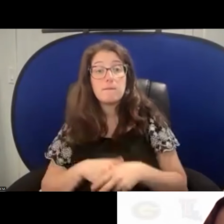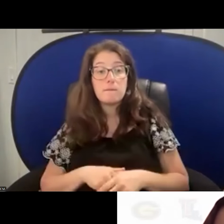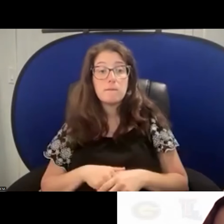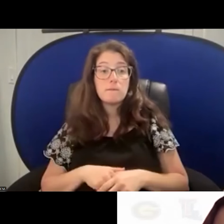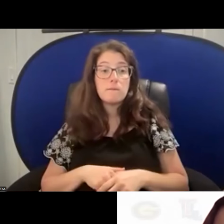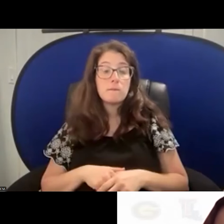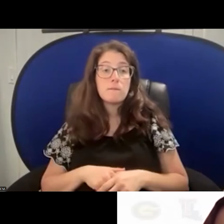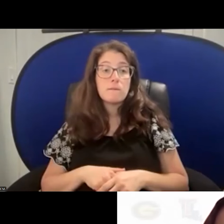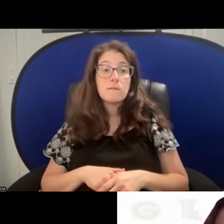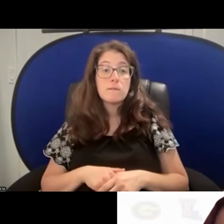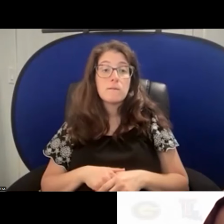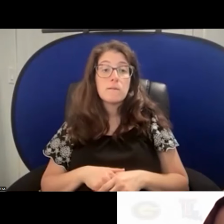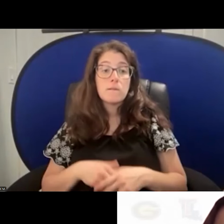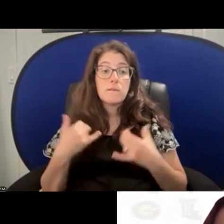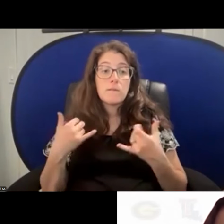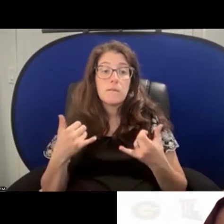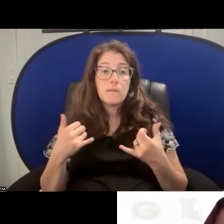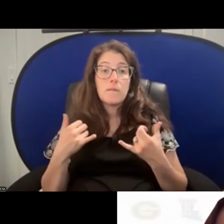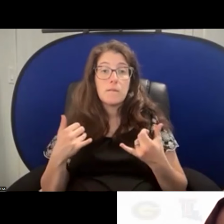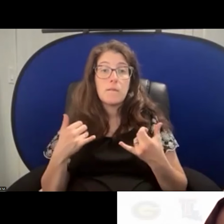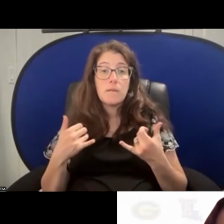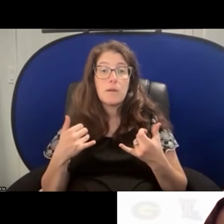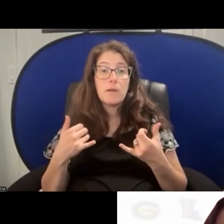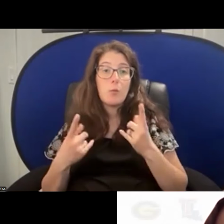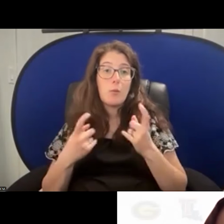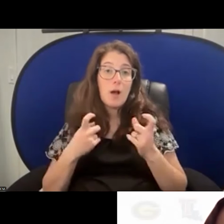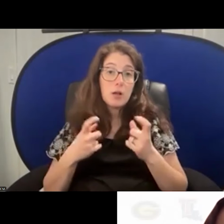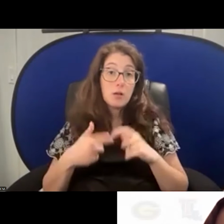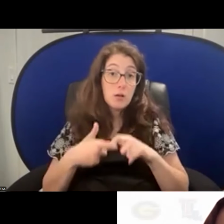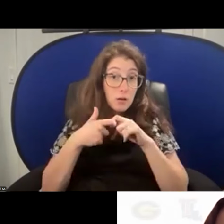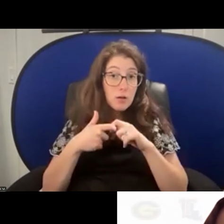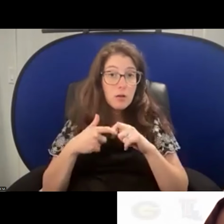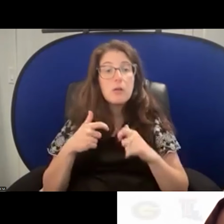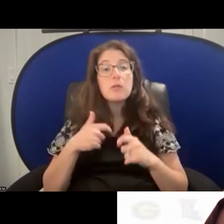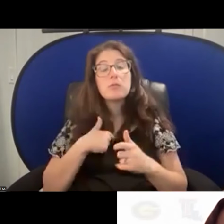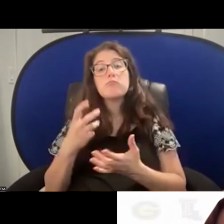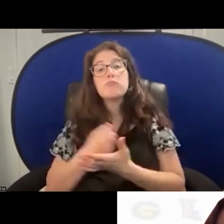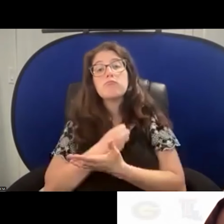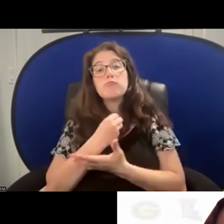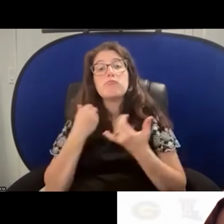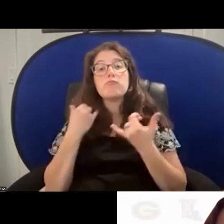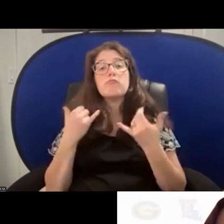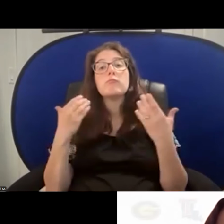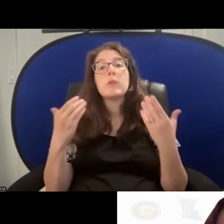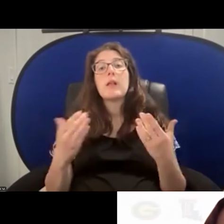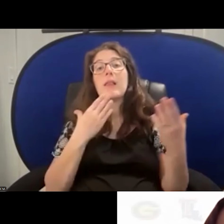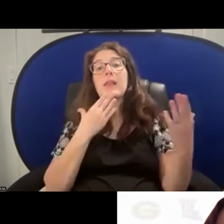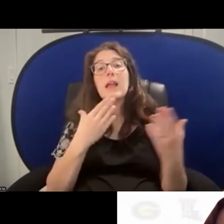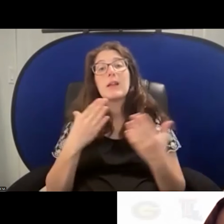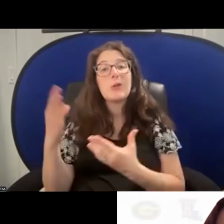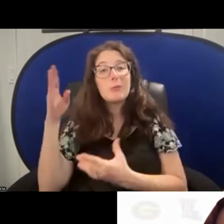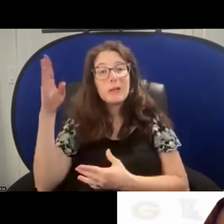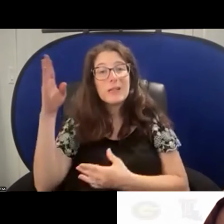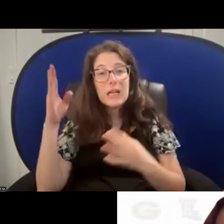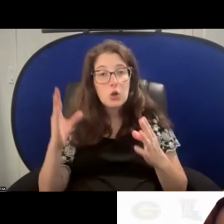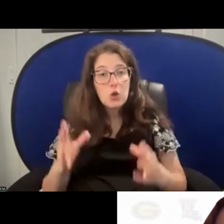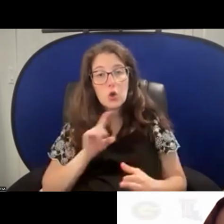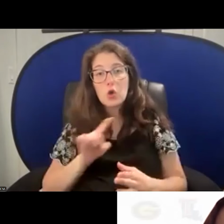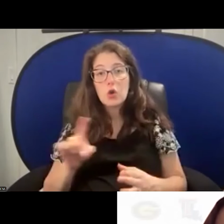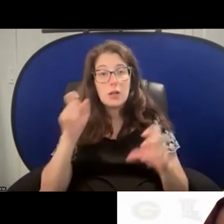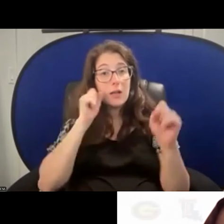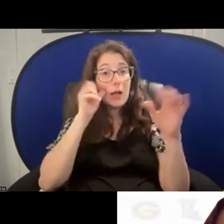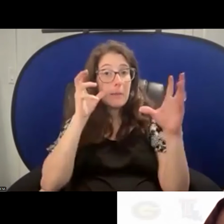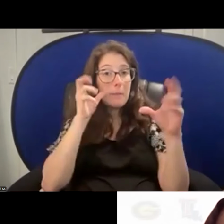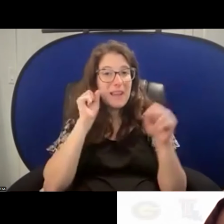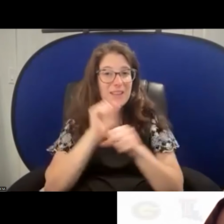an opportunity in the lull of conversation to thank all of our presenters today. You guys did an amazing job as